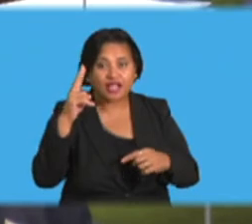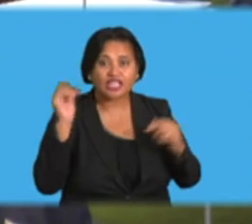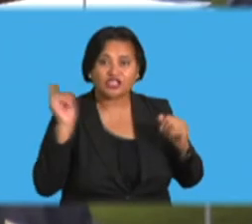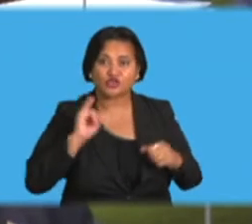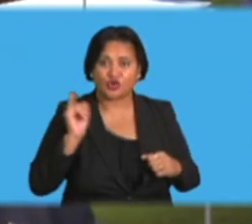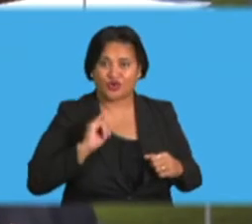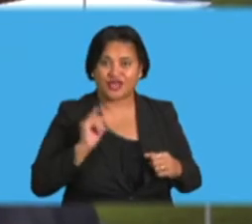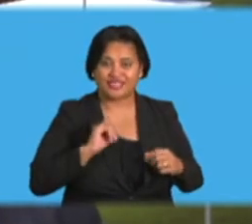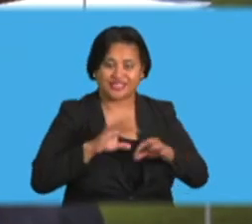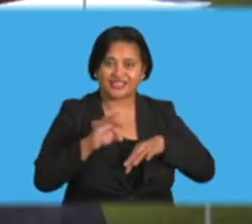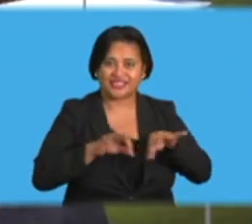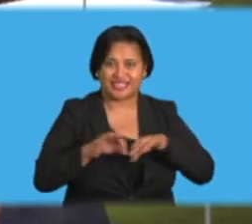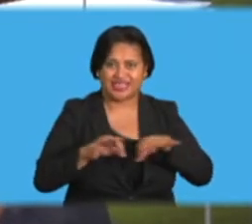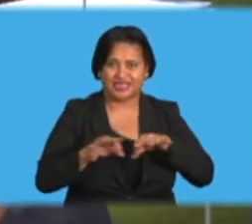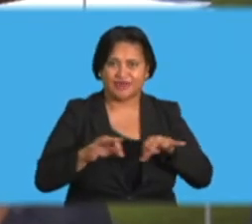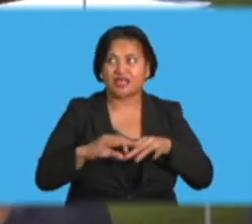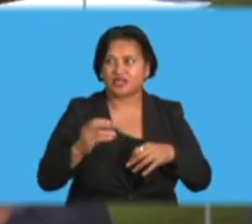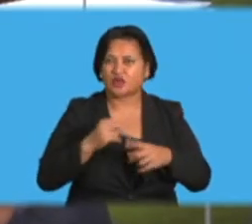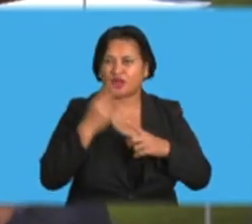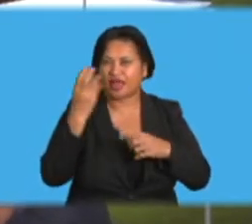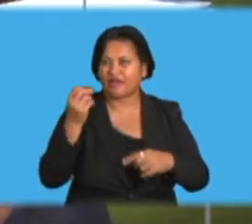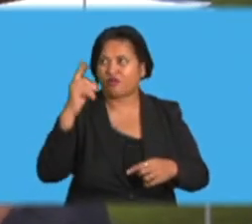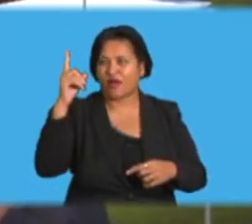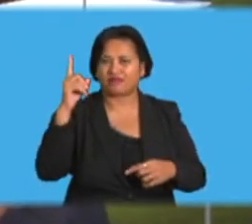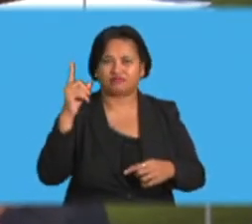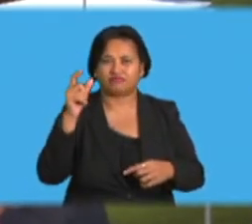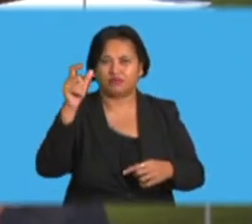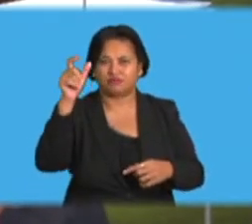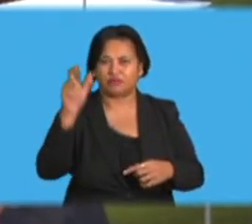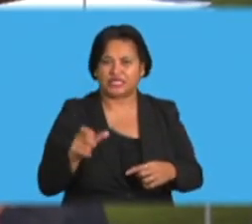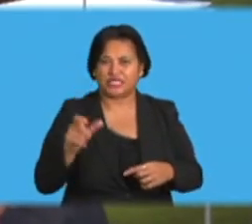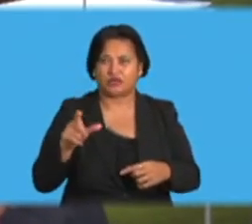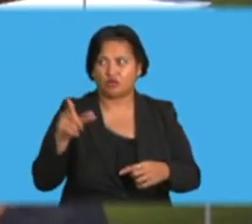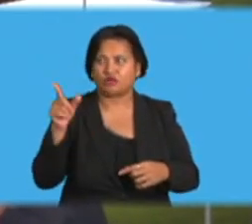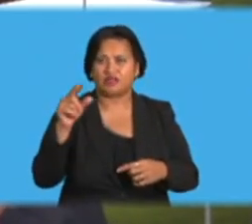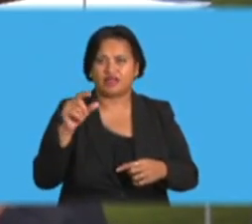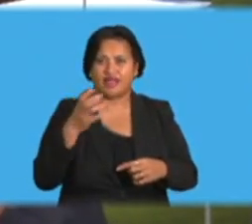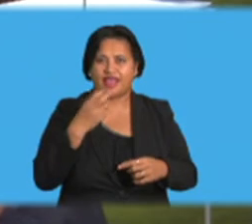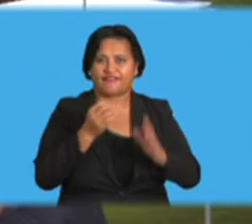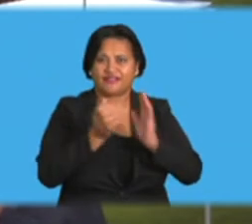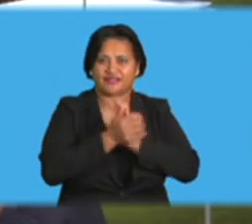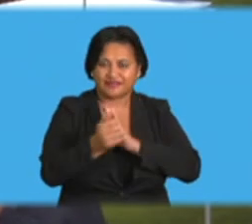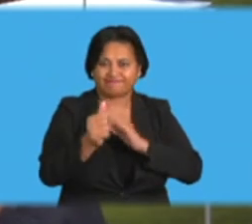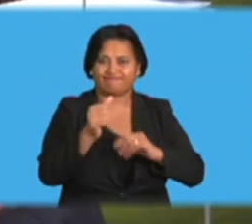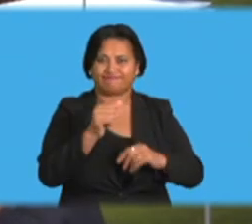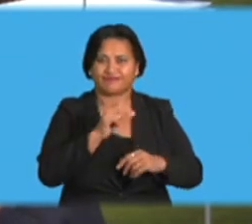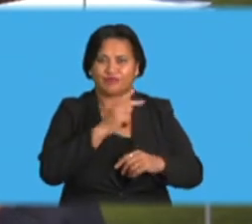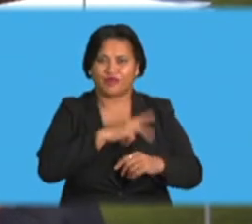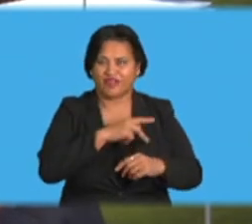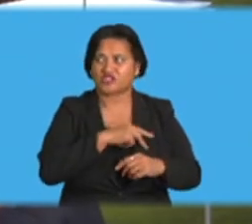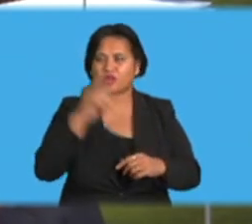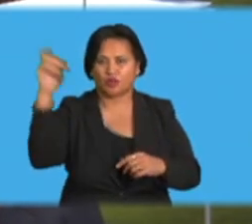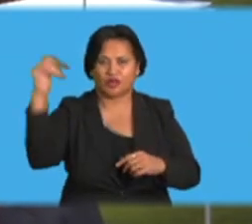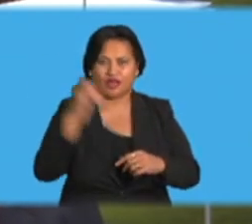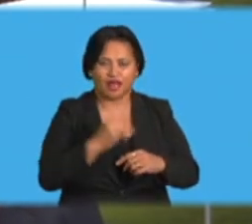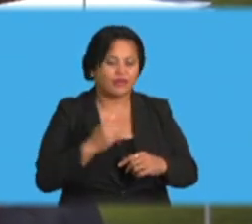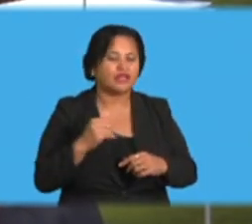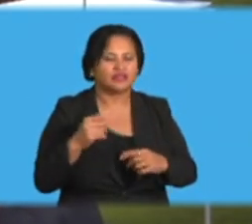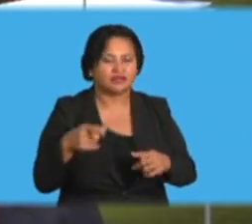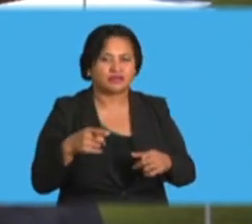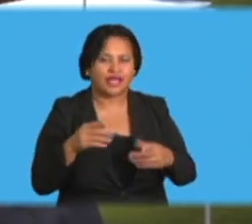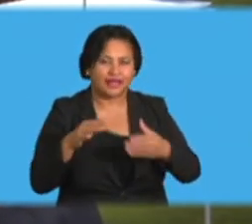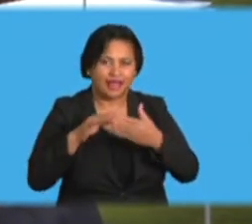on, and indeed we have an expert coming down in about a week and 2 weeks' time to Fiji for us to be able to formulate something around that. Madam